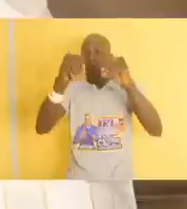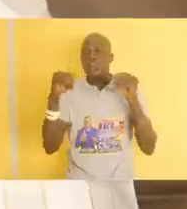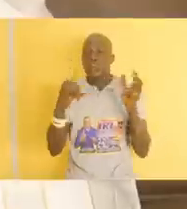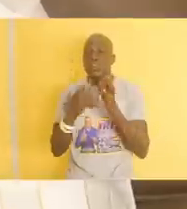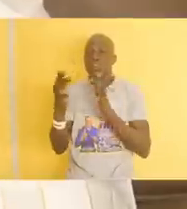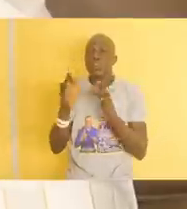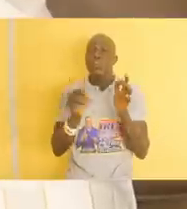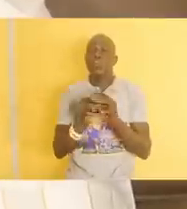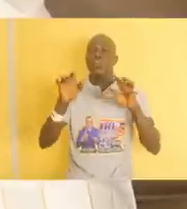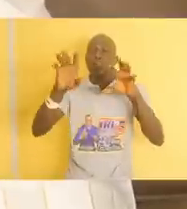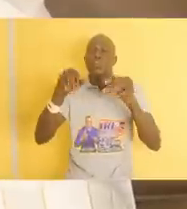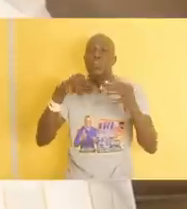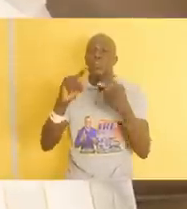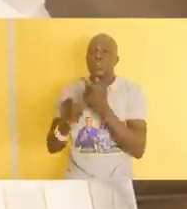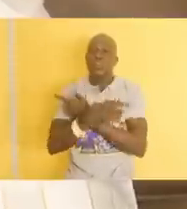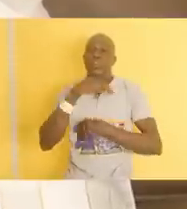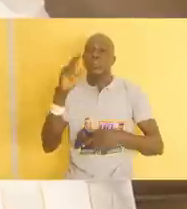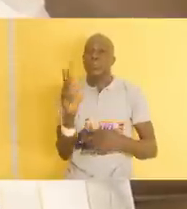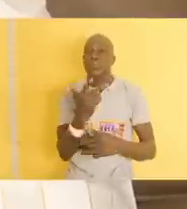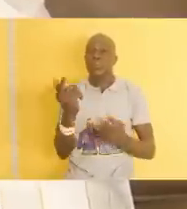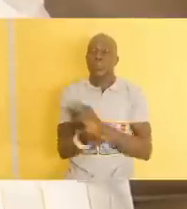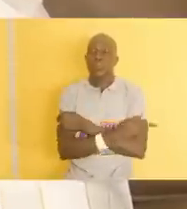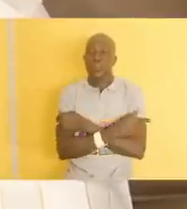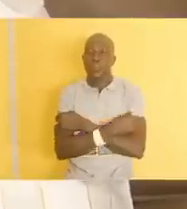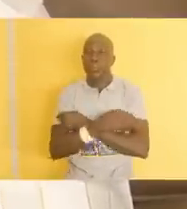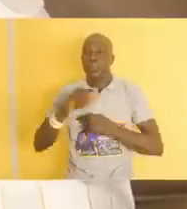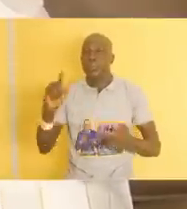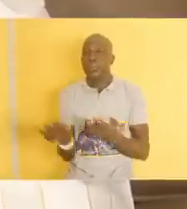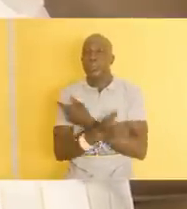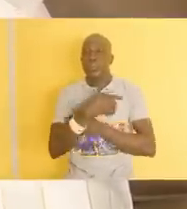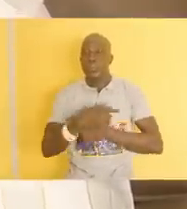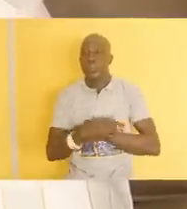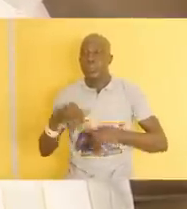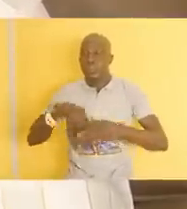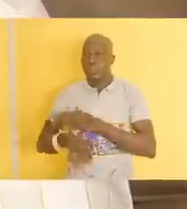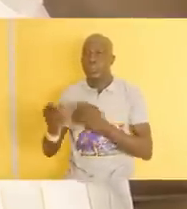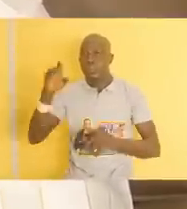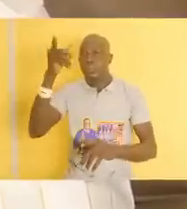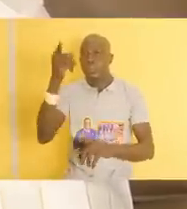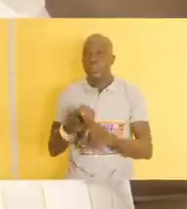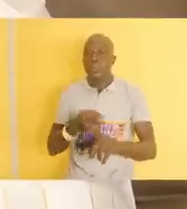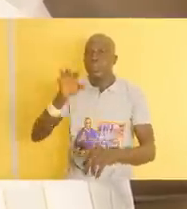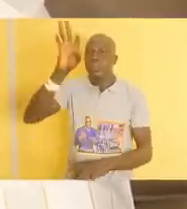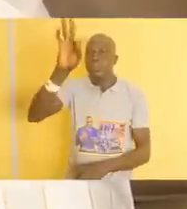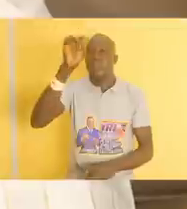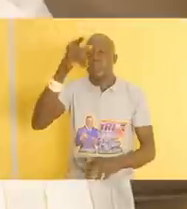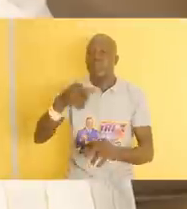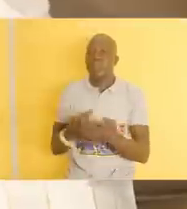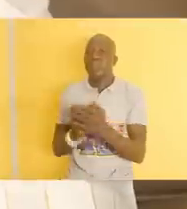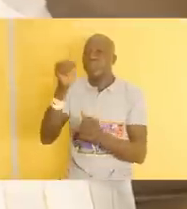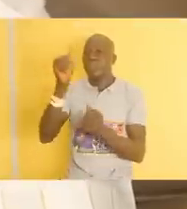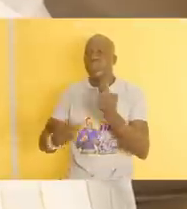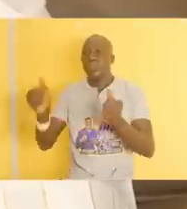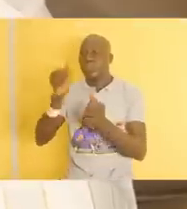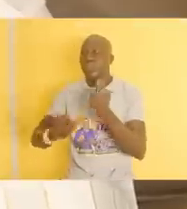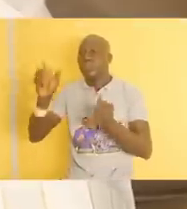gba ti e. Amen. Onimo en ojo keta. Today the third day. Ojo keta. The third day. Ni olu osu kesan. In the ninth month. Meta meta lona